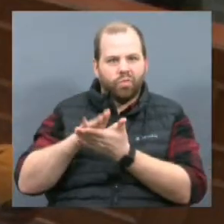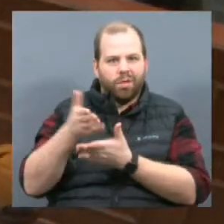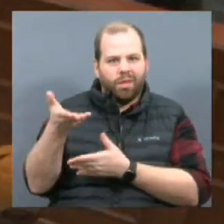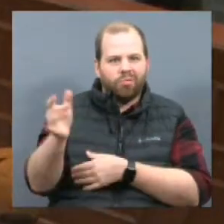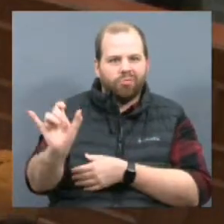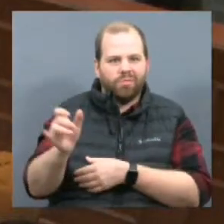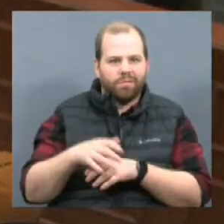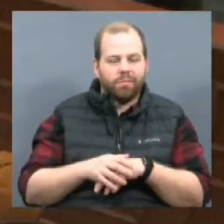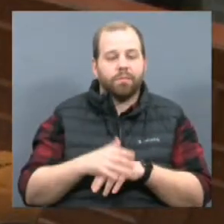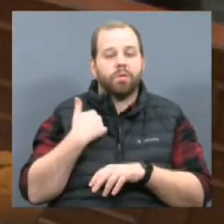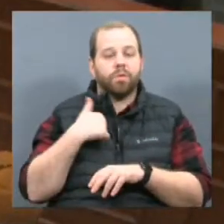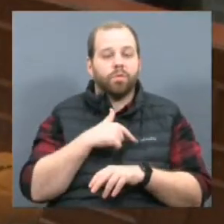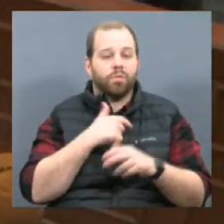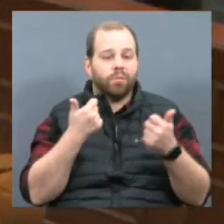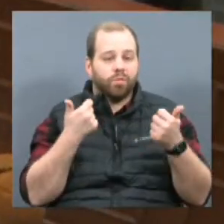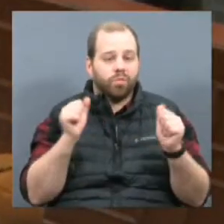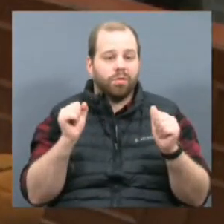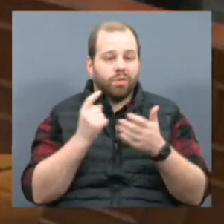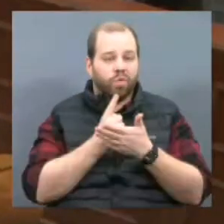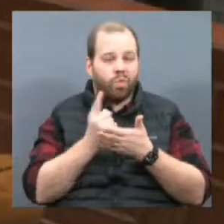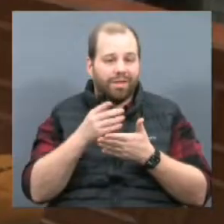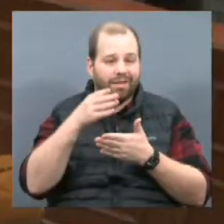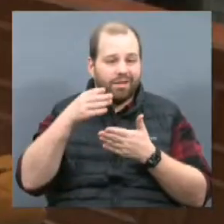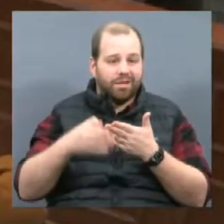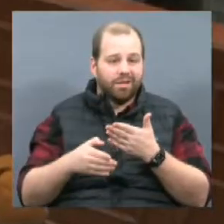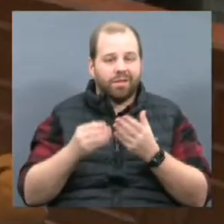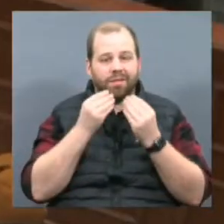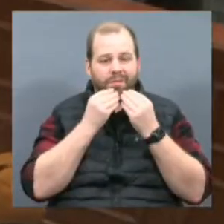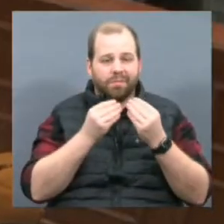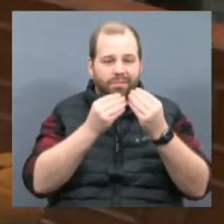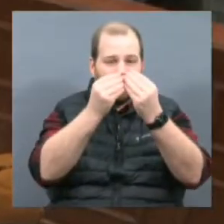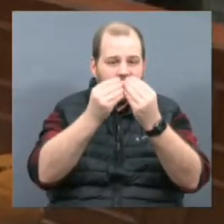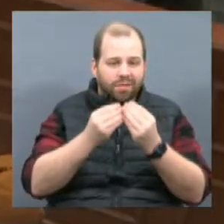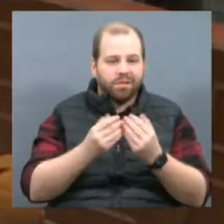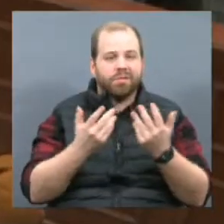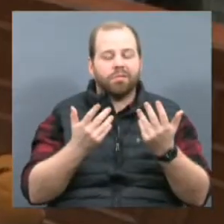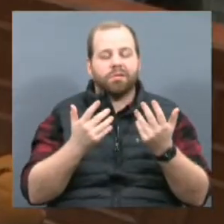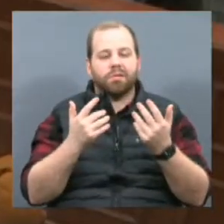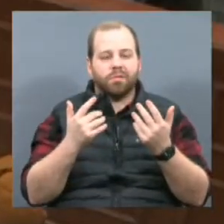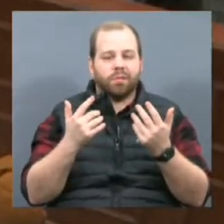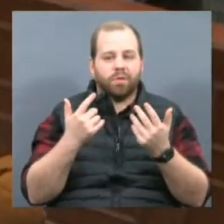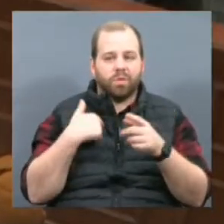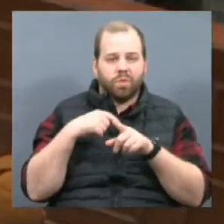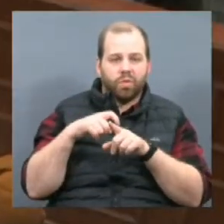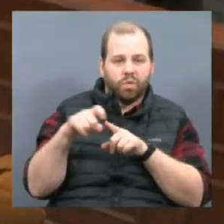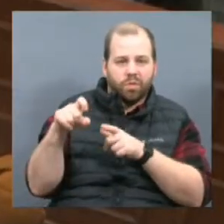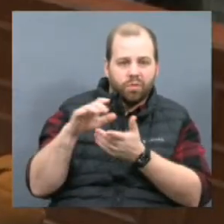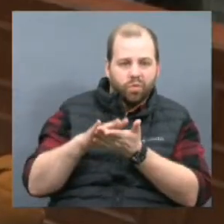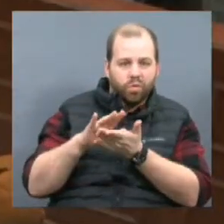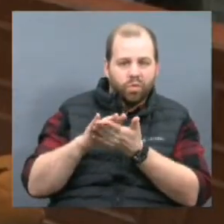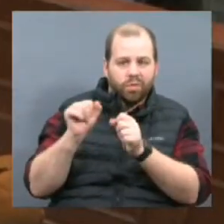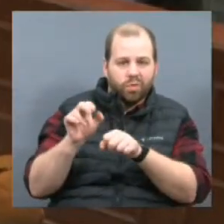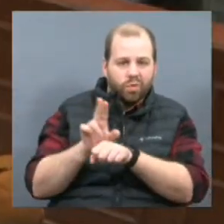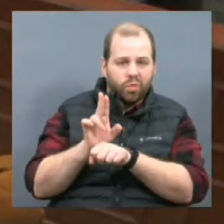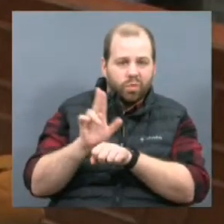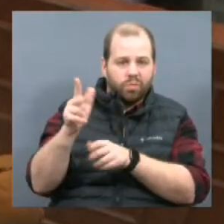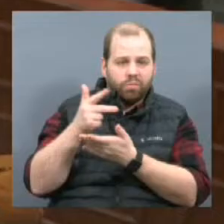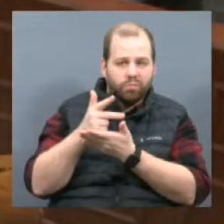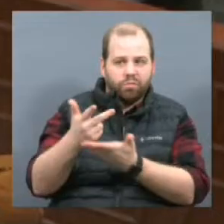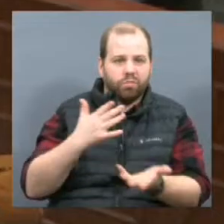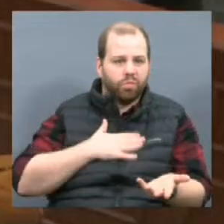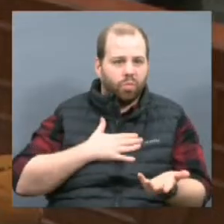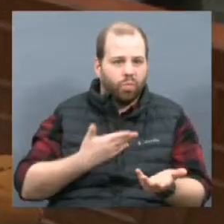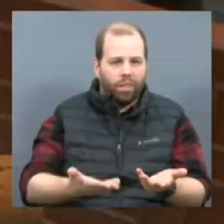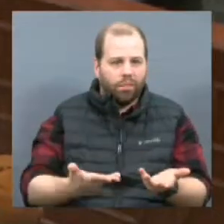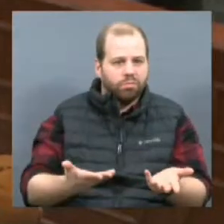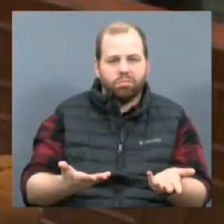We did attempt at some of our weekend events and masses to shuttle we called St. Mary's, we asked if we could use their lots, and they were happy to let